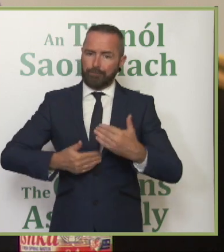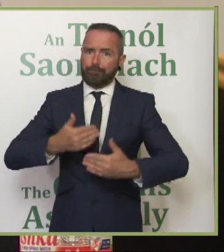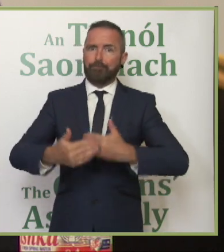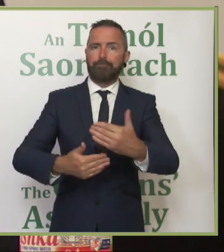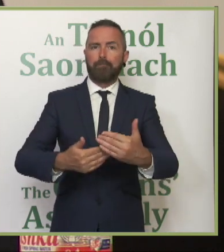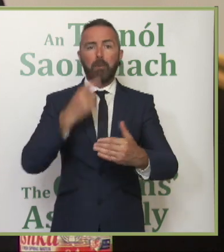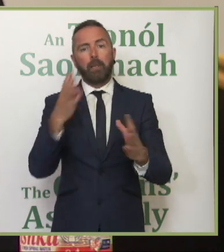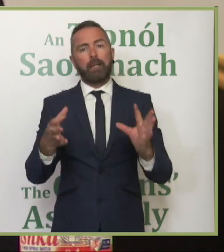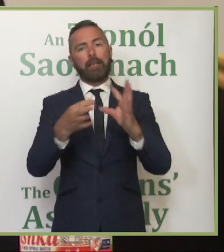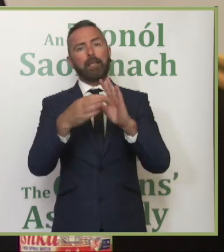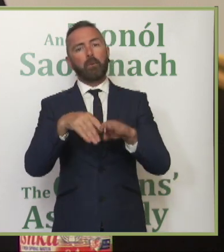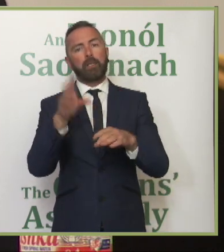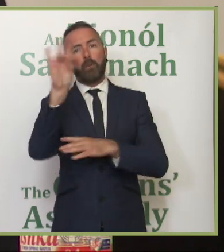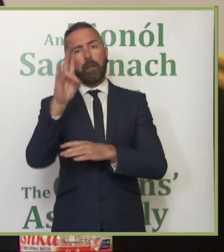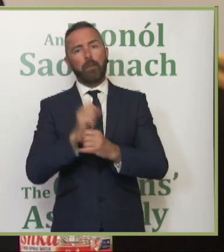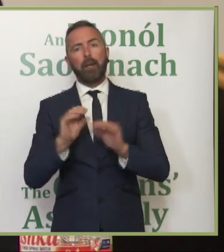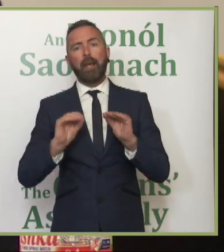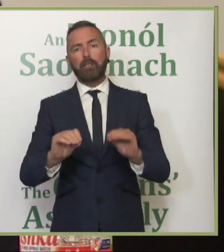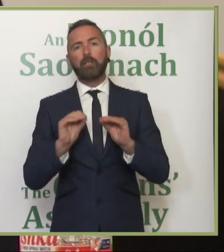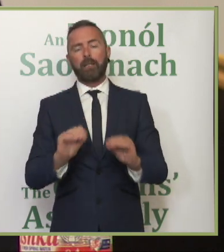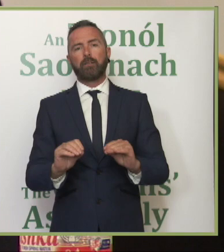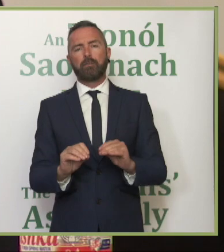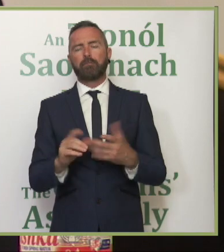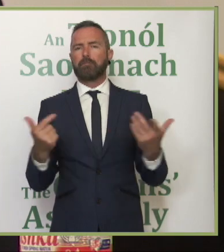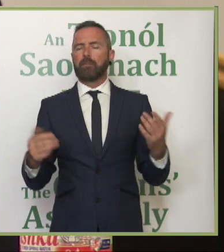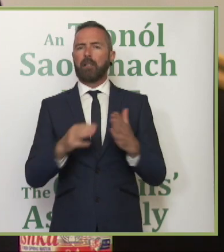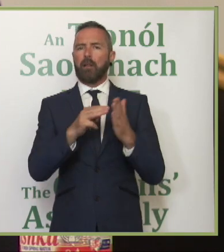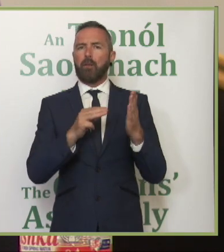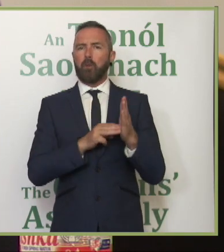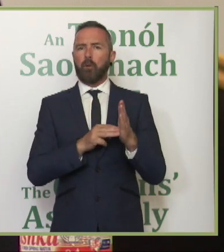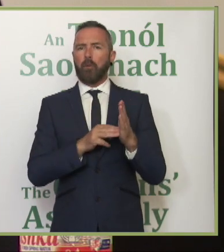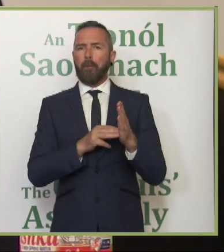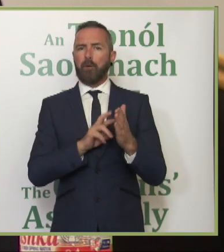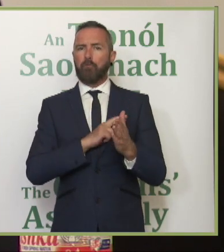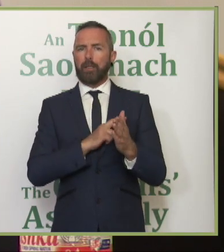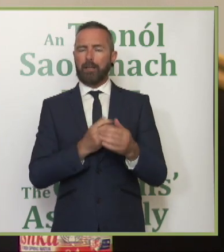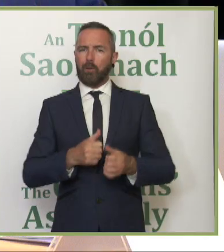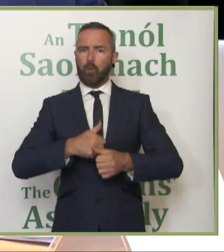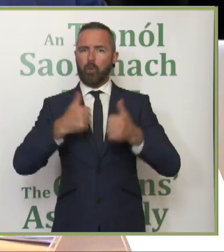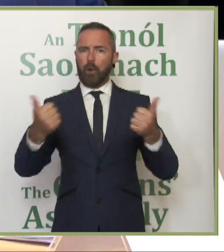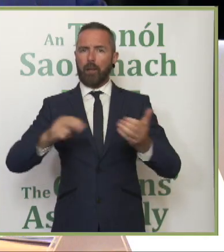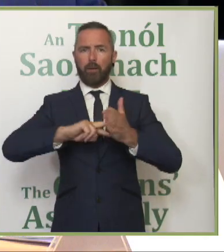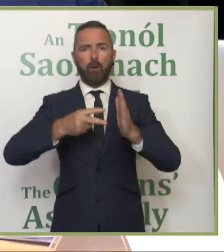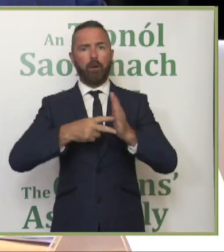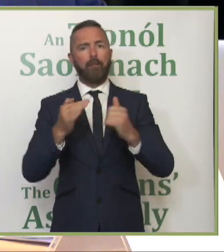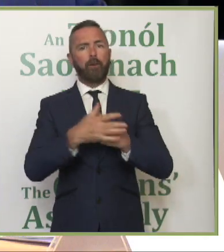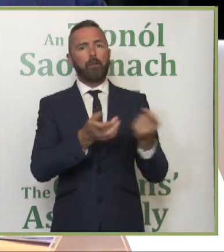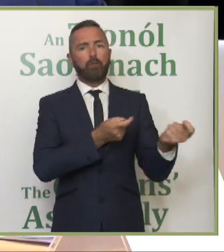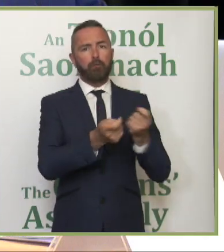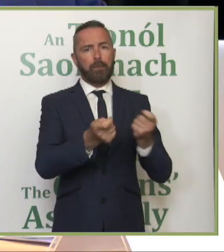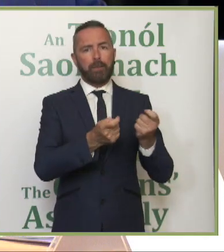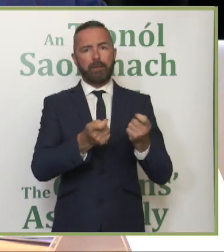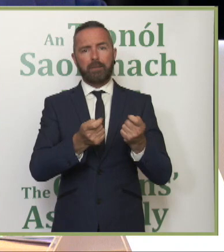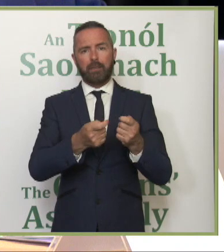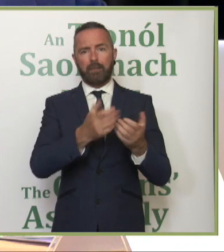the education as well, the programme is so well organised from the point of view of the treatment end of things and the